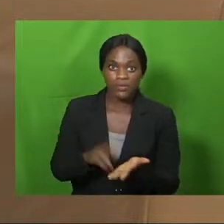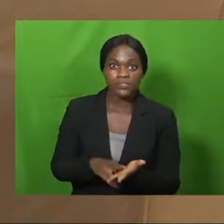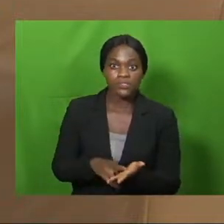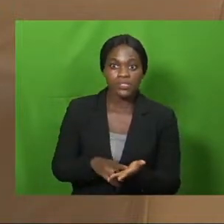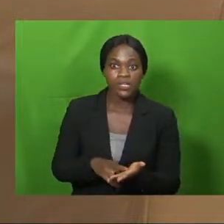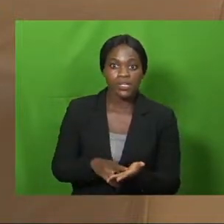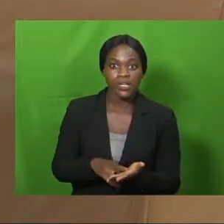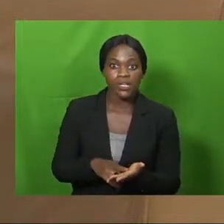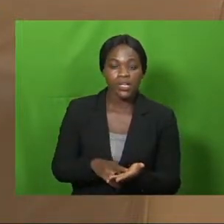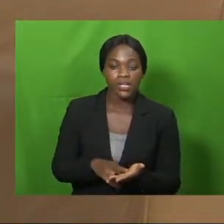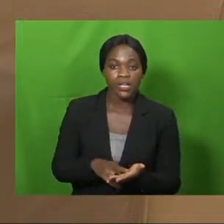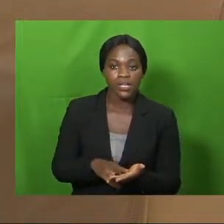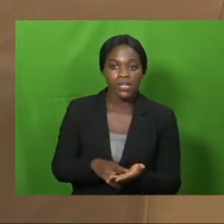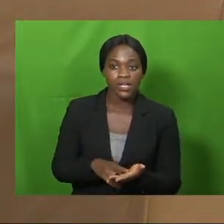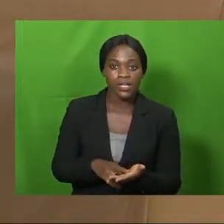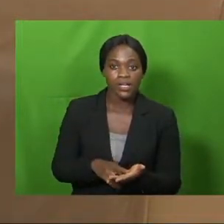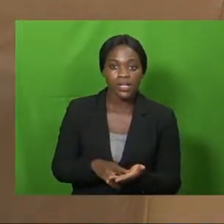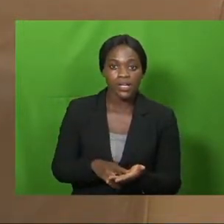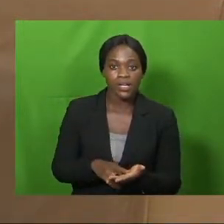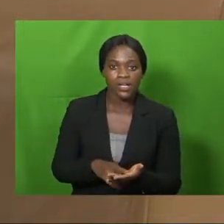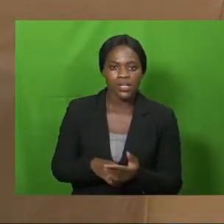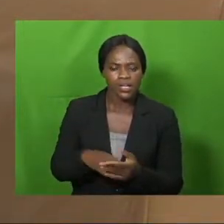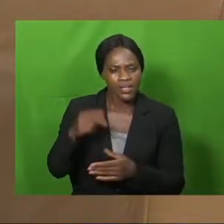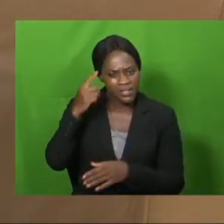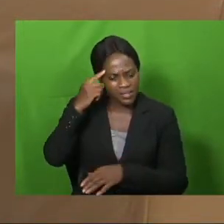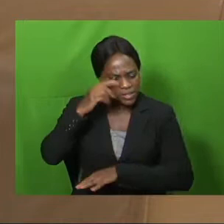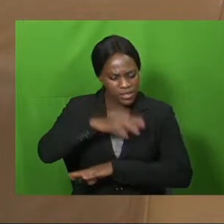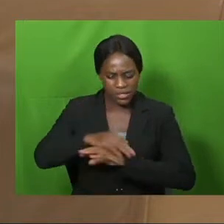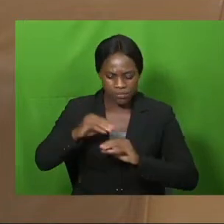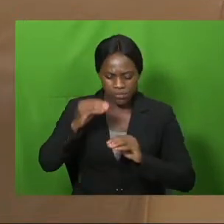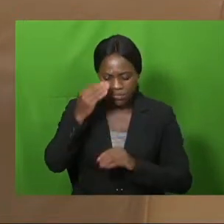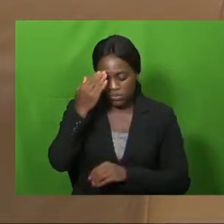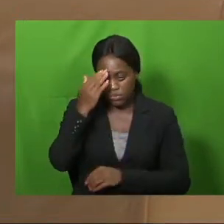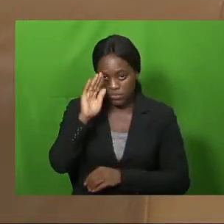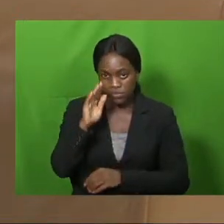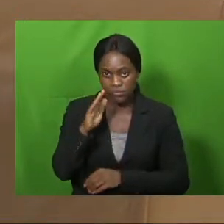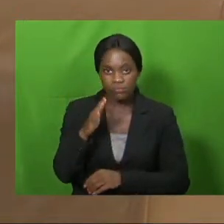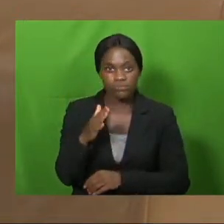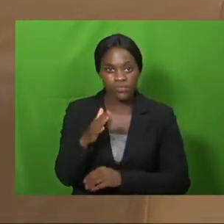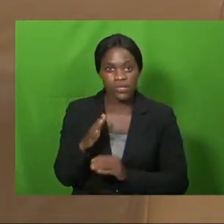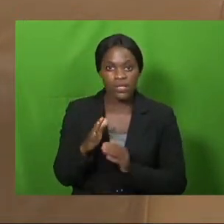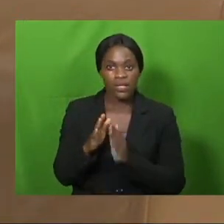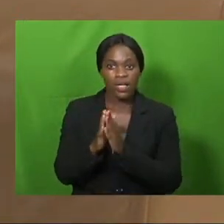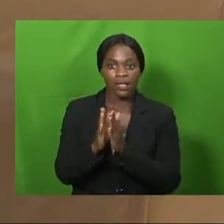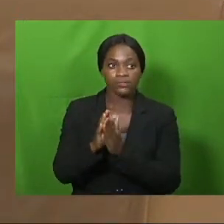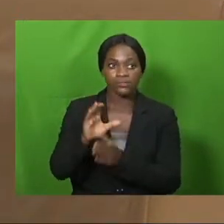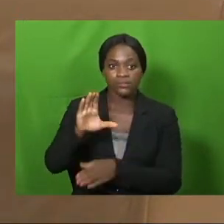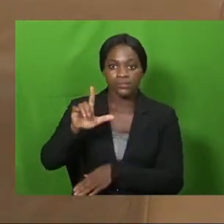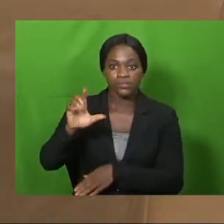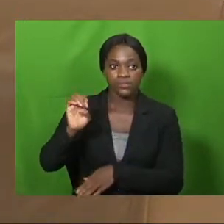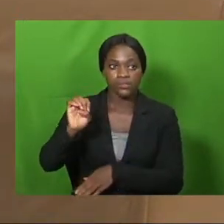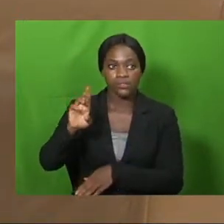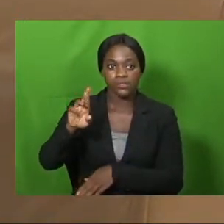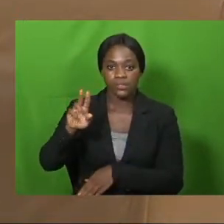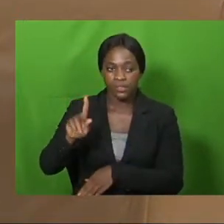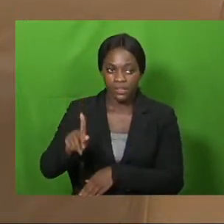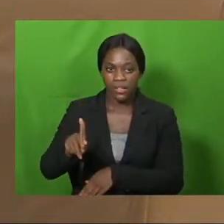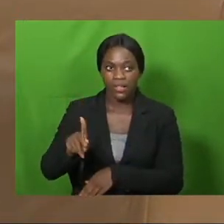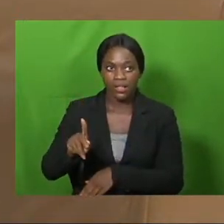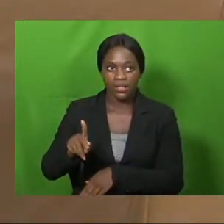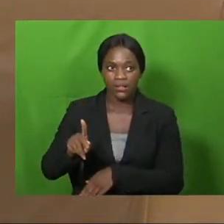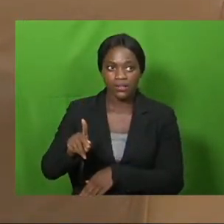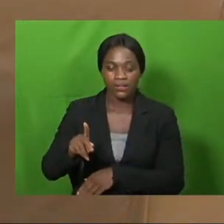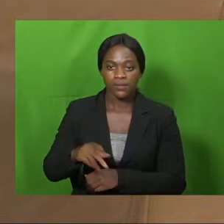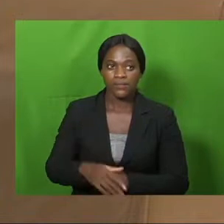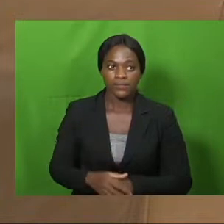know. I think you have to link up with your secretariat, the clerk, because the clerk will